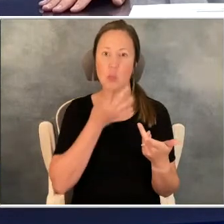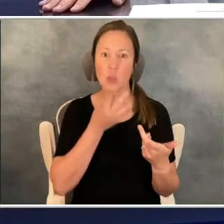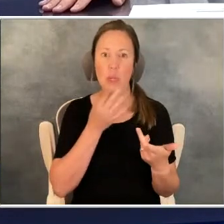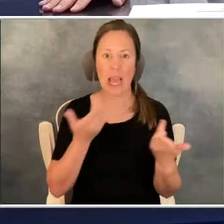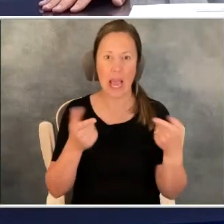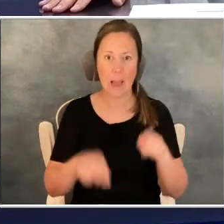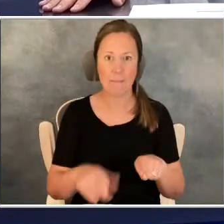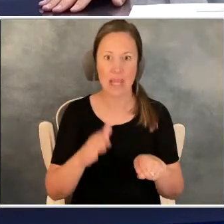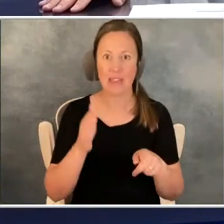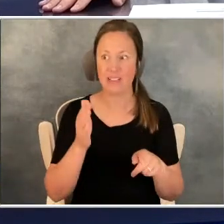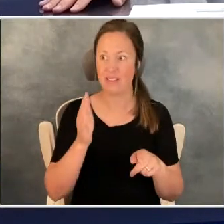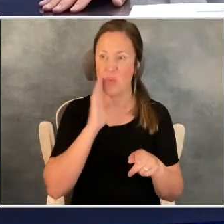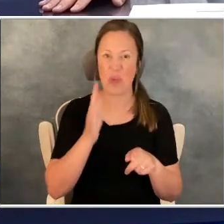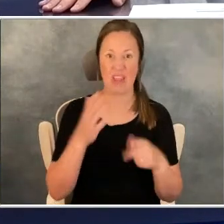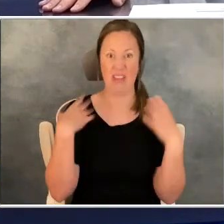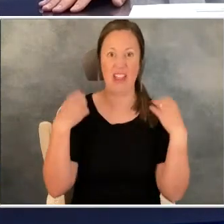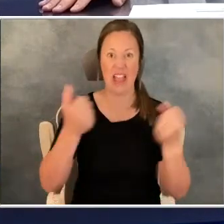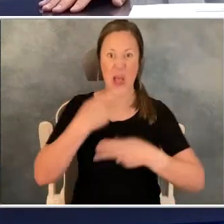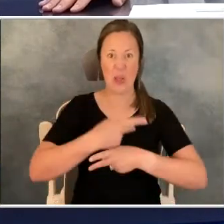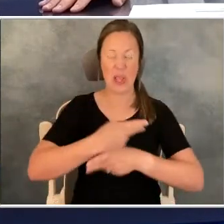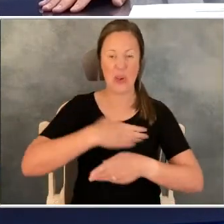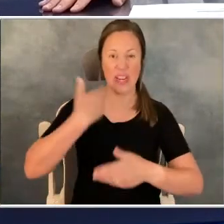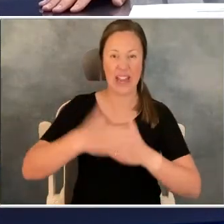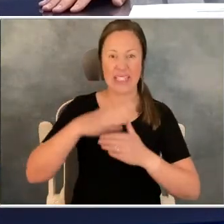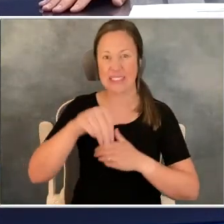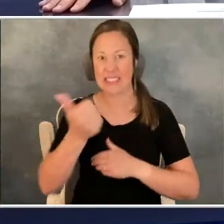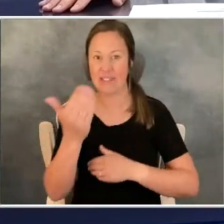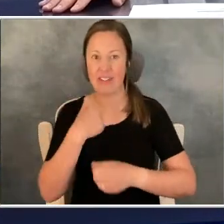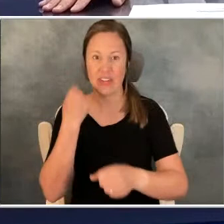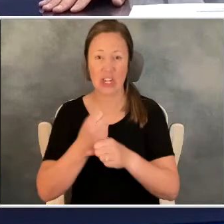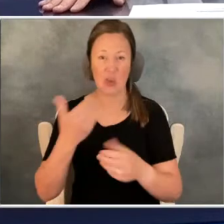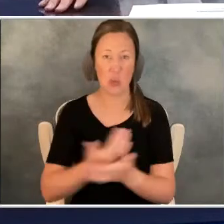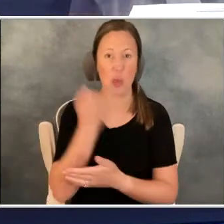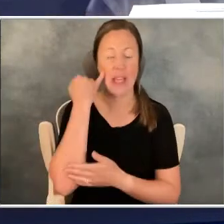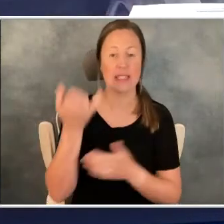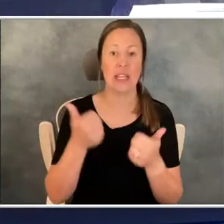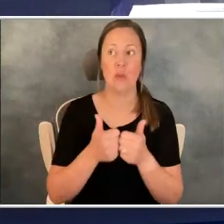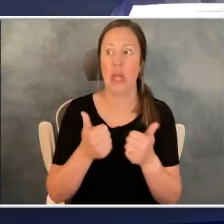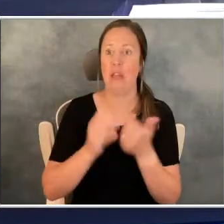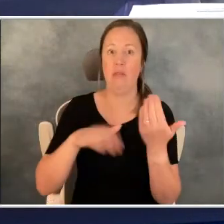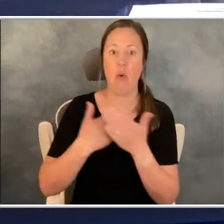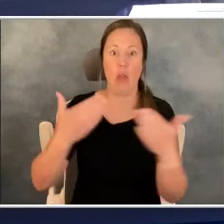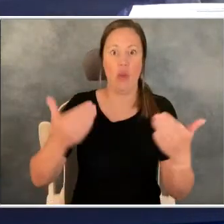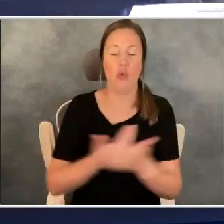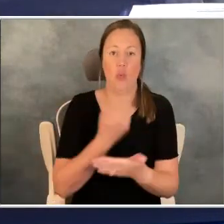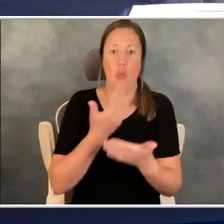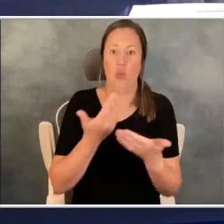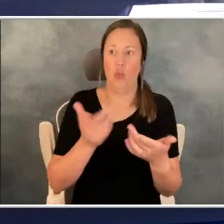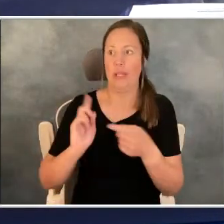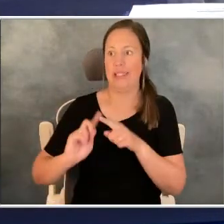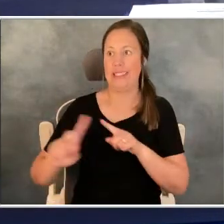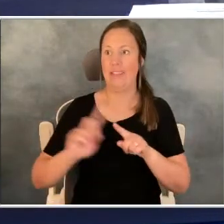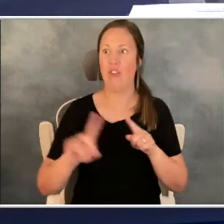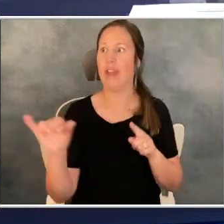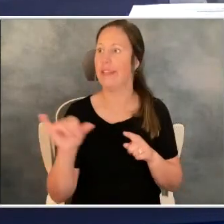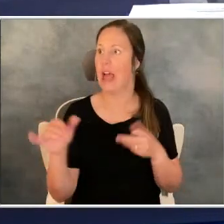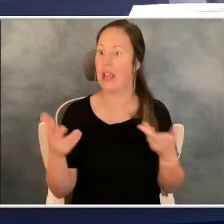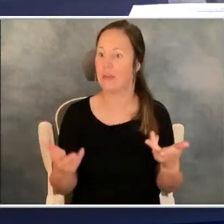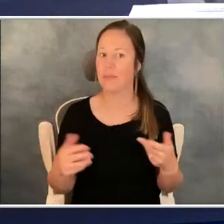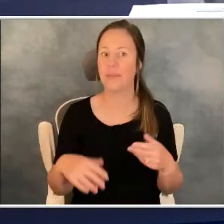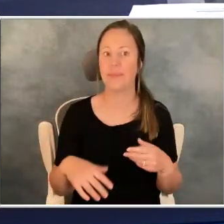in healthcare in the next 10 to 15 years with these new biologics, meaning kind of partly man-made,